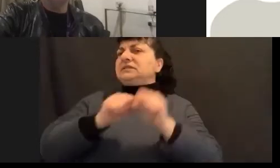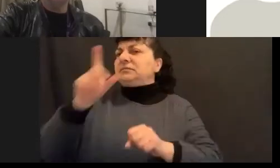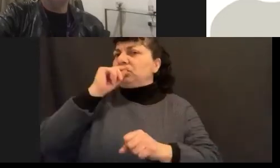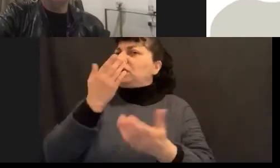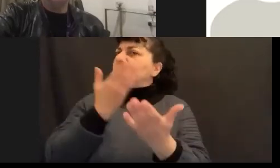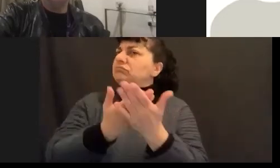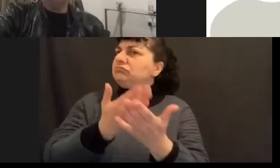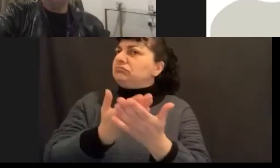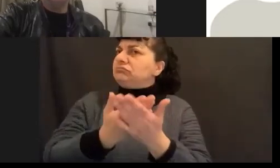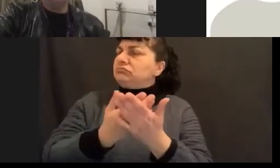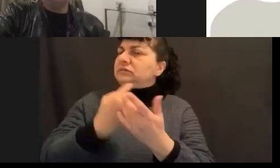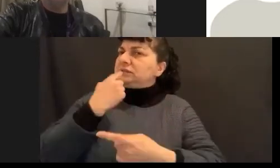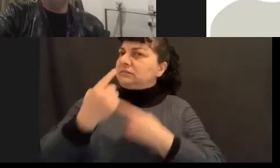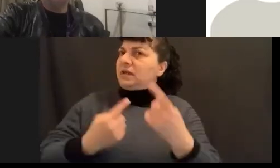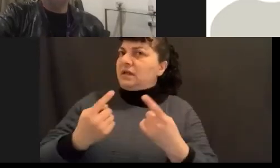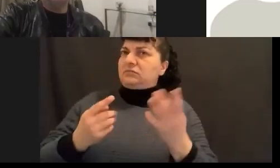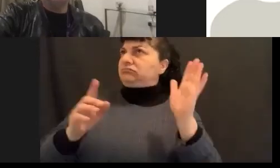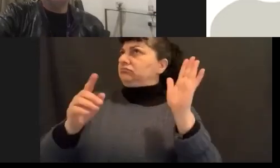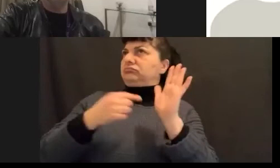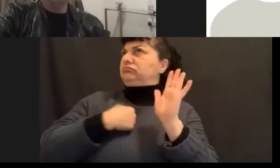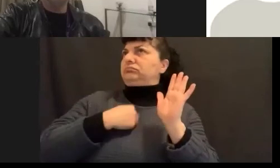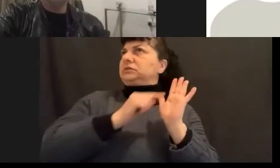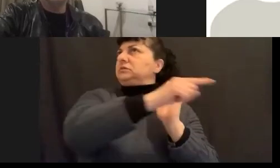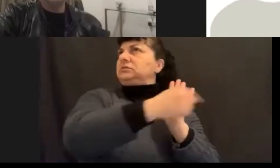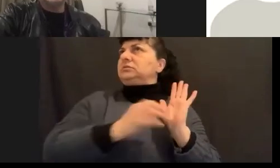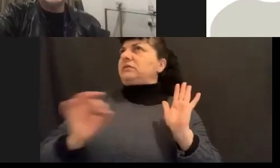classification changed, either downgraded or completely released.